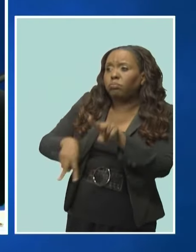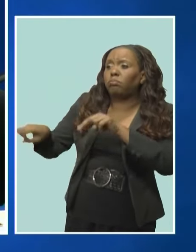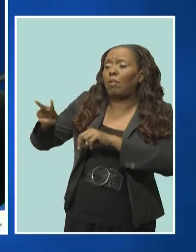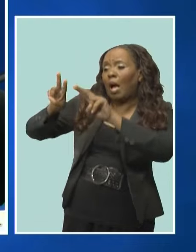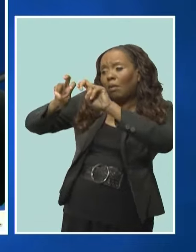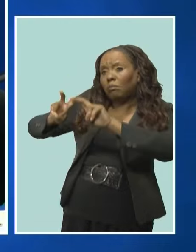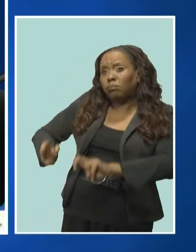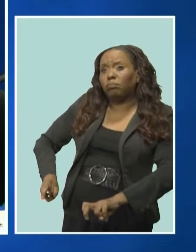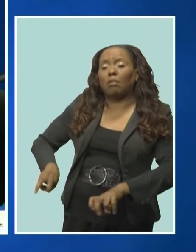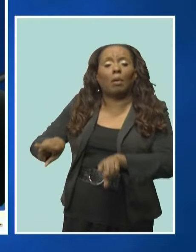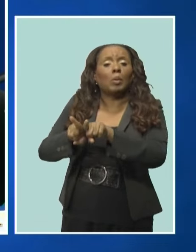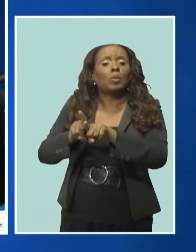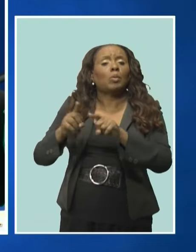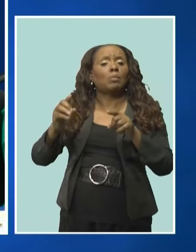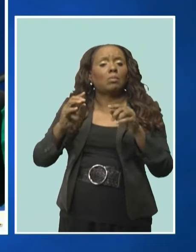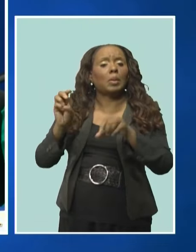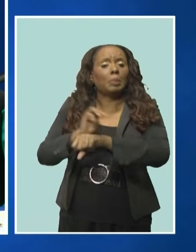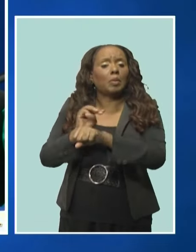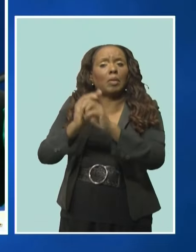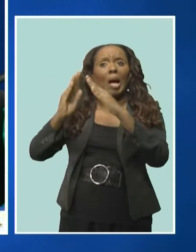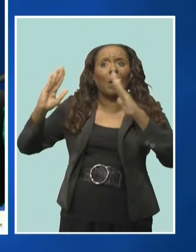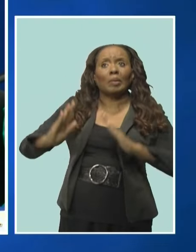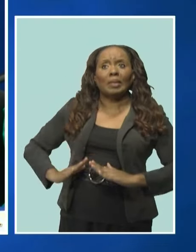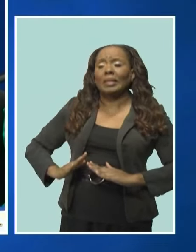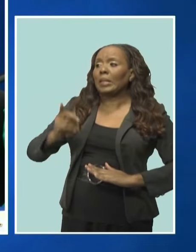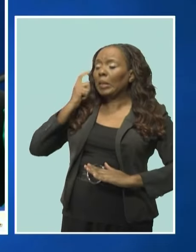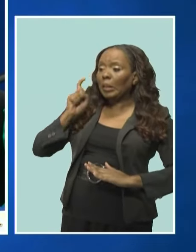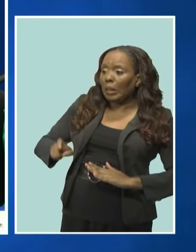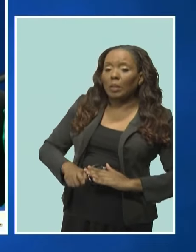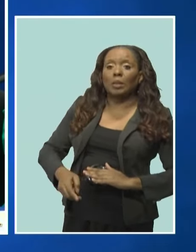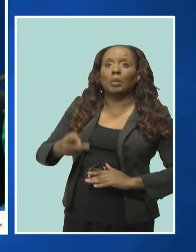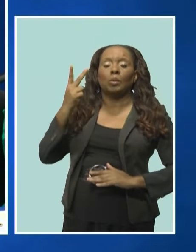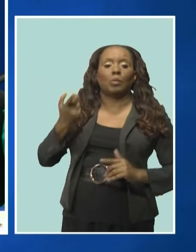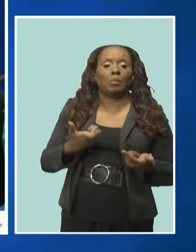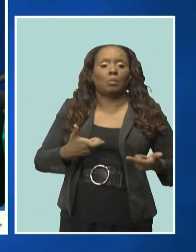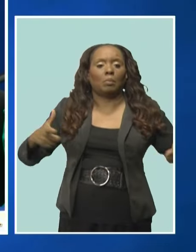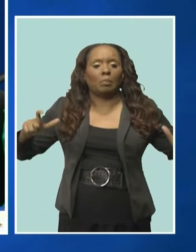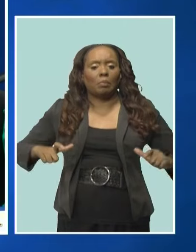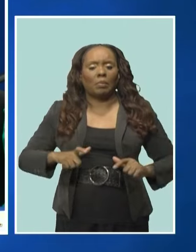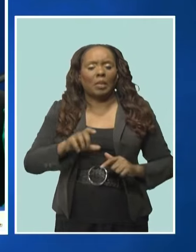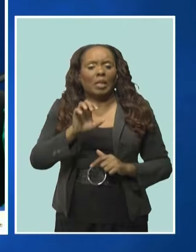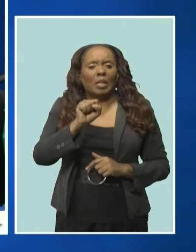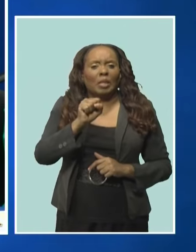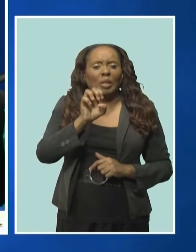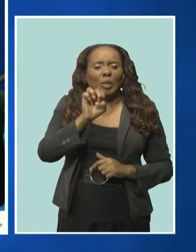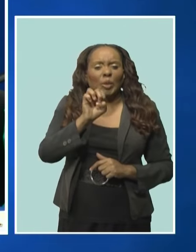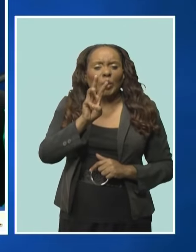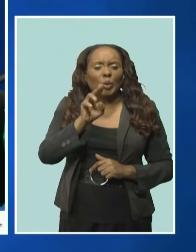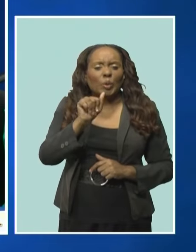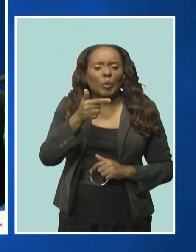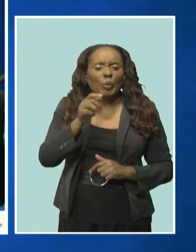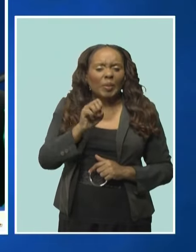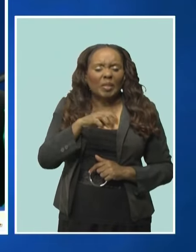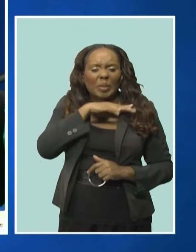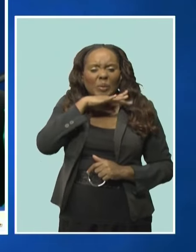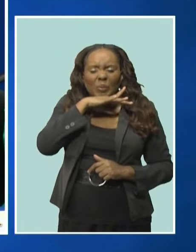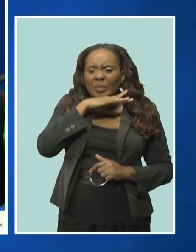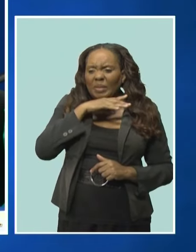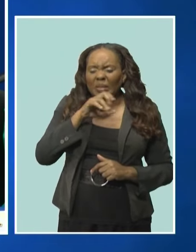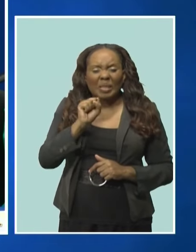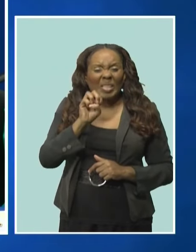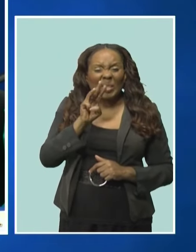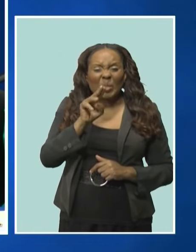Housing, and it was discovered that there were 2 large sewage tanks in the constant housing area. And